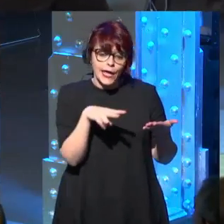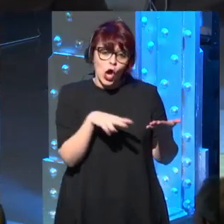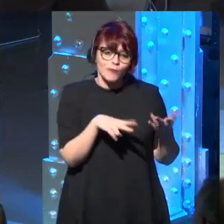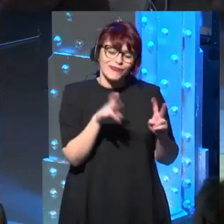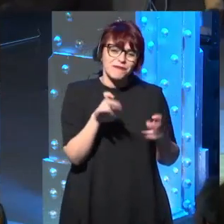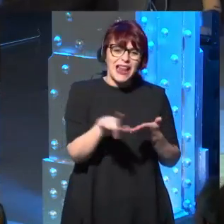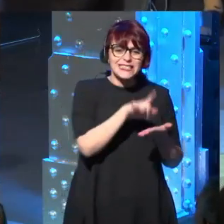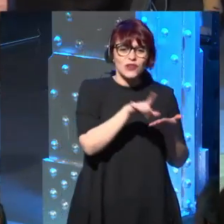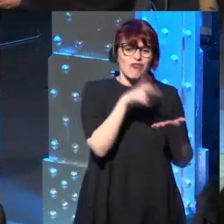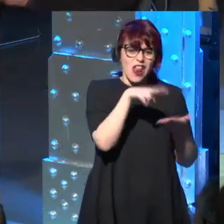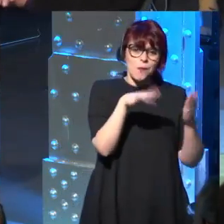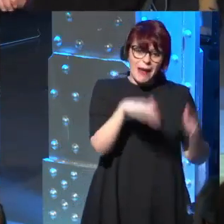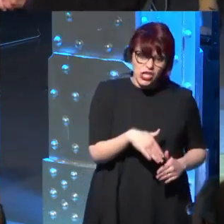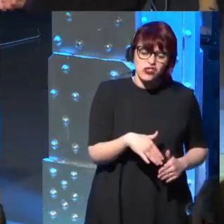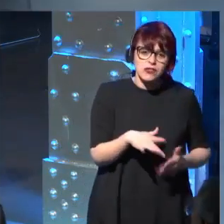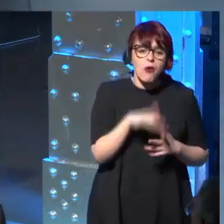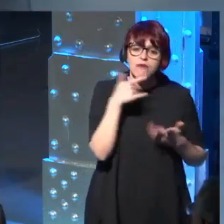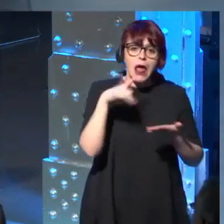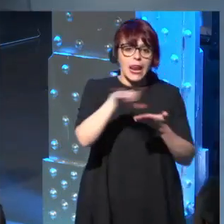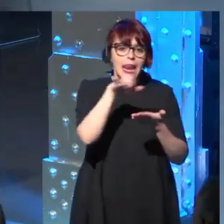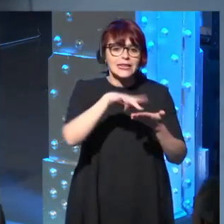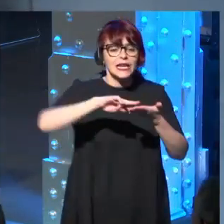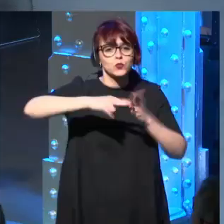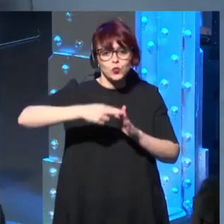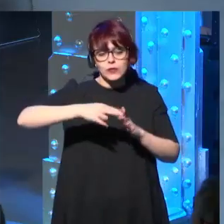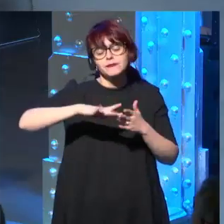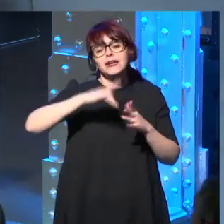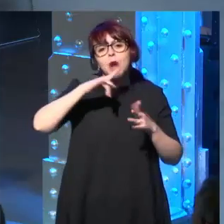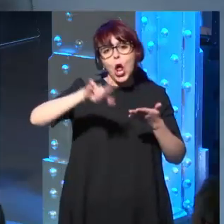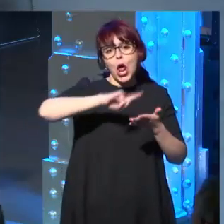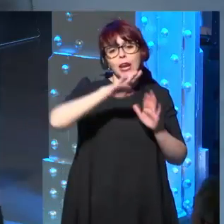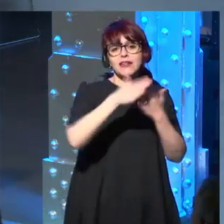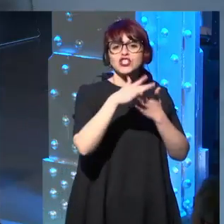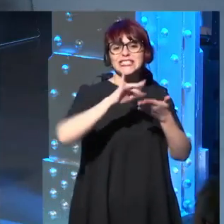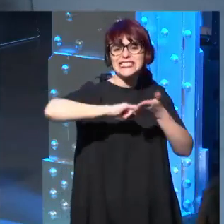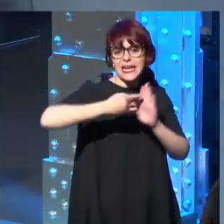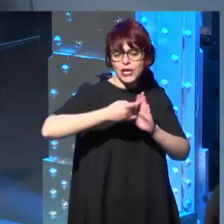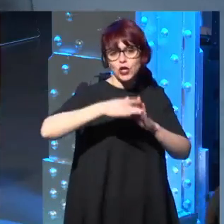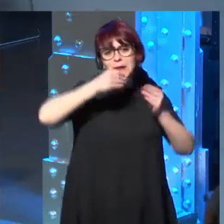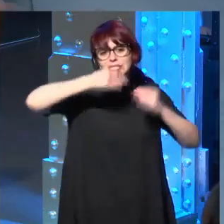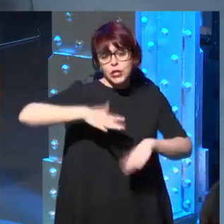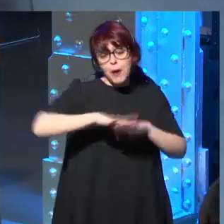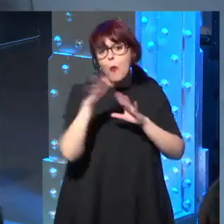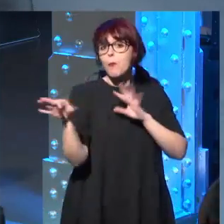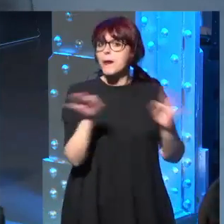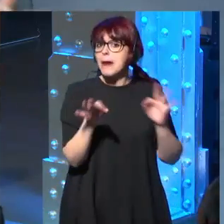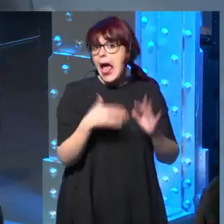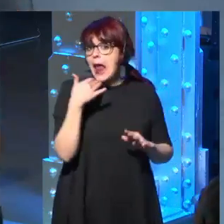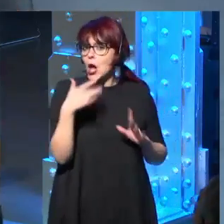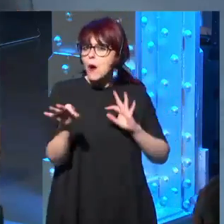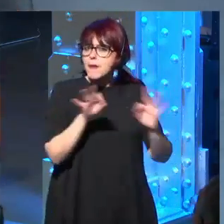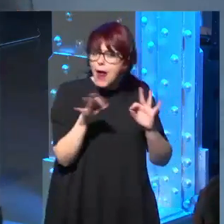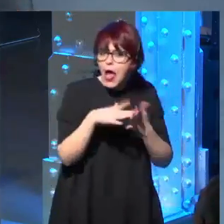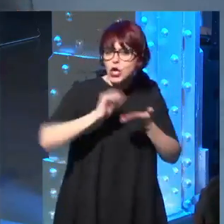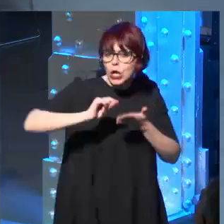historical books. Perhaps because I've been preparing myself to write, taking notes for many